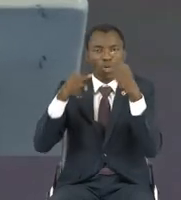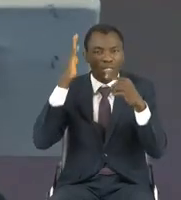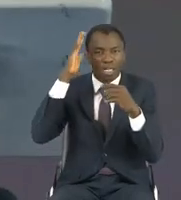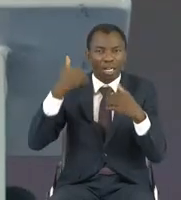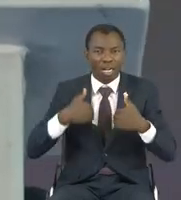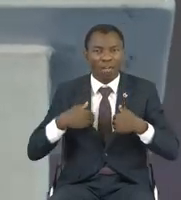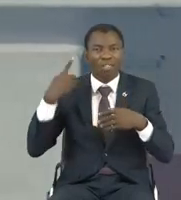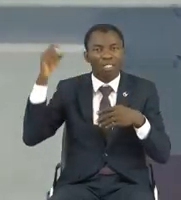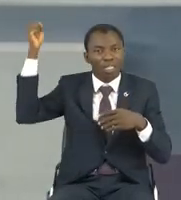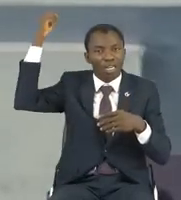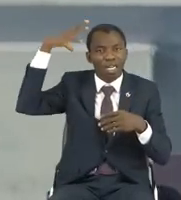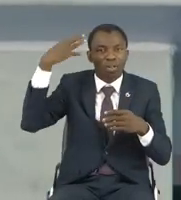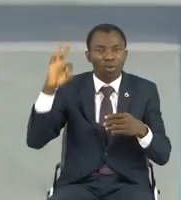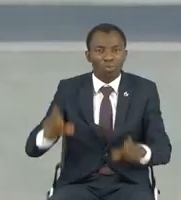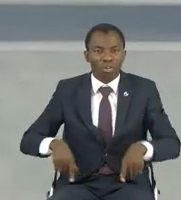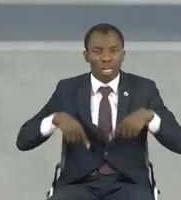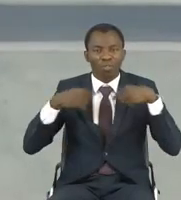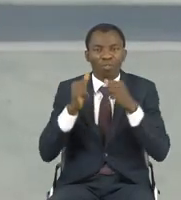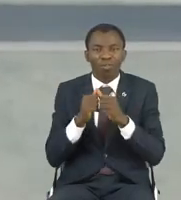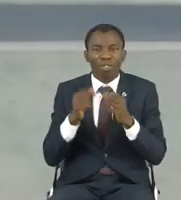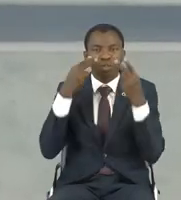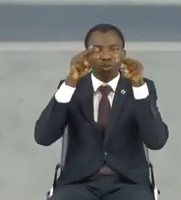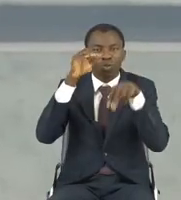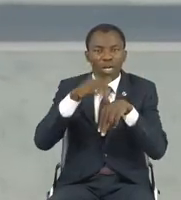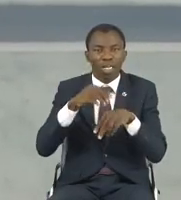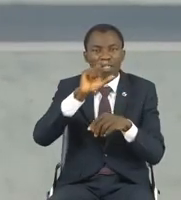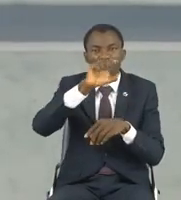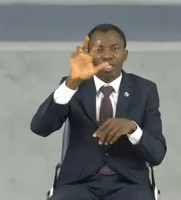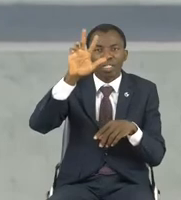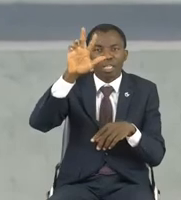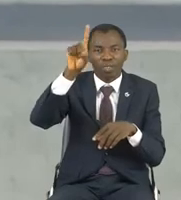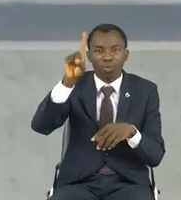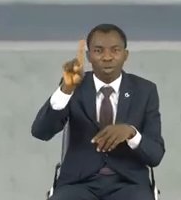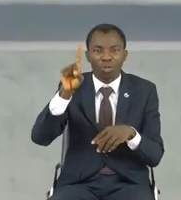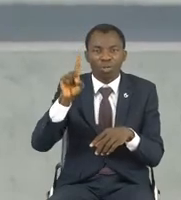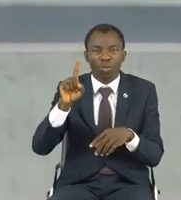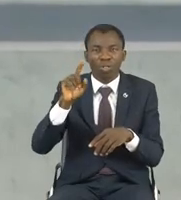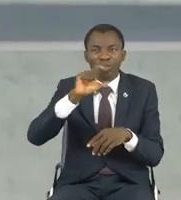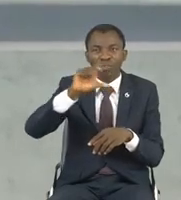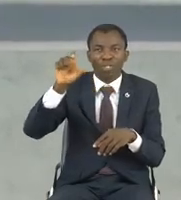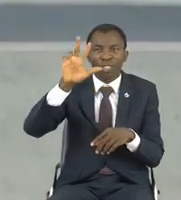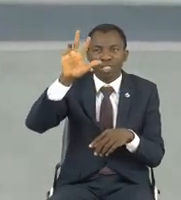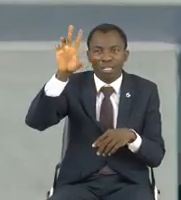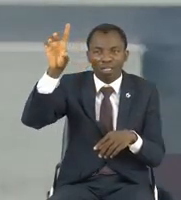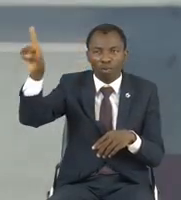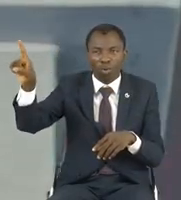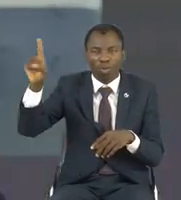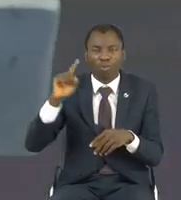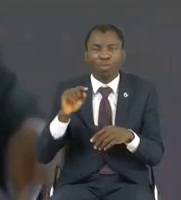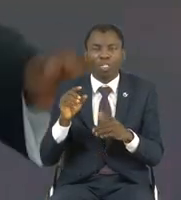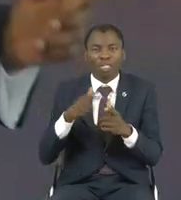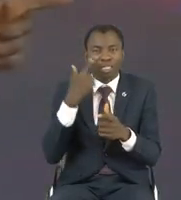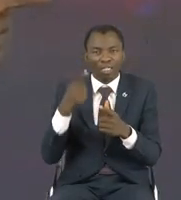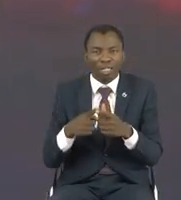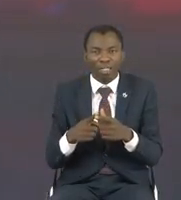the light of life. Look at verse 31. In verse 31, then